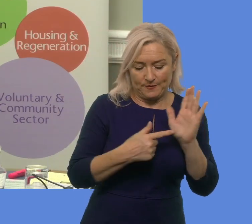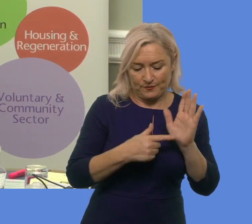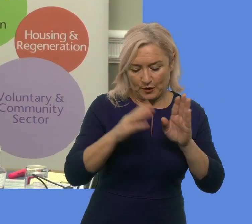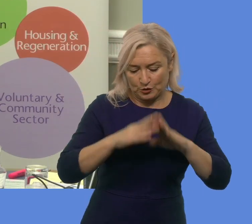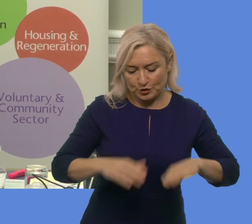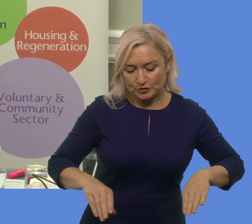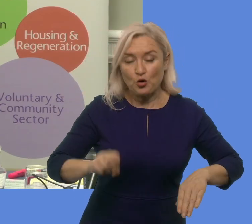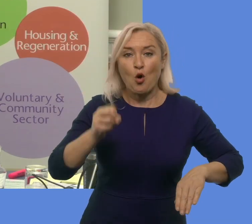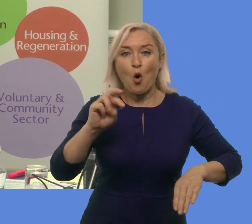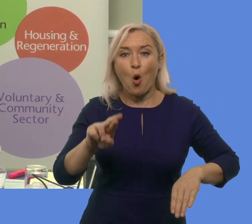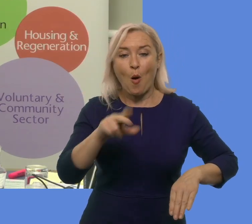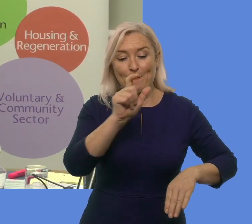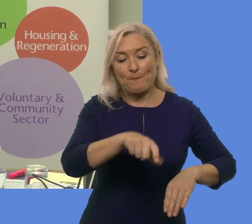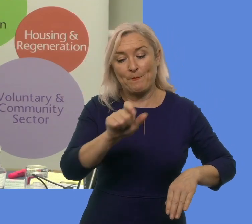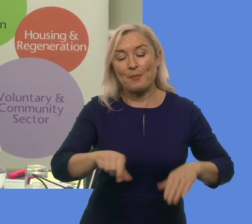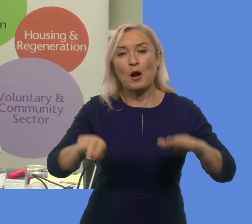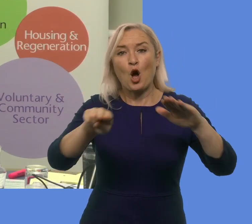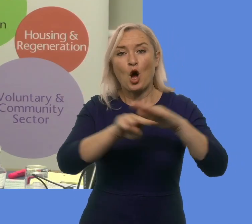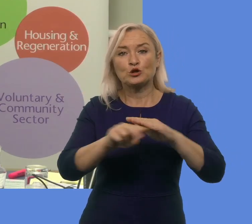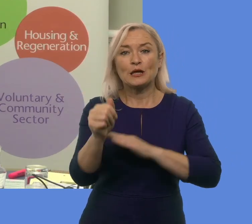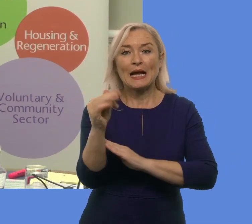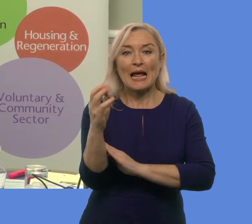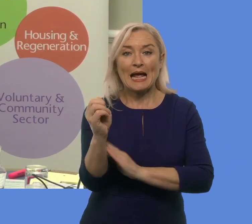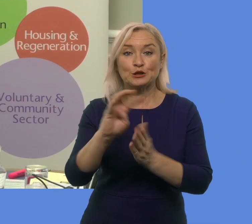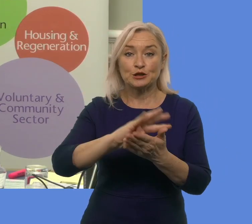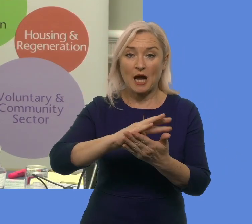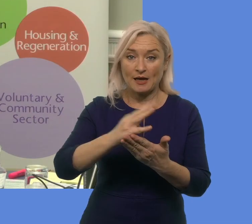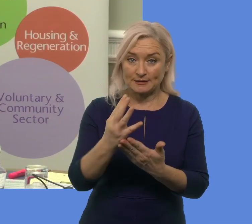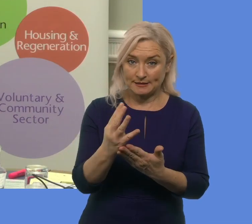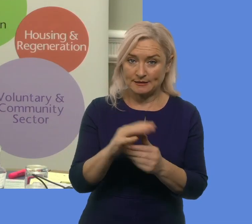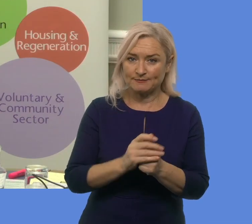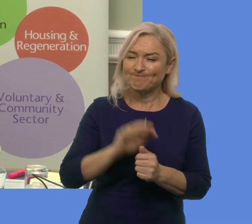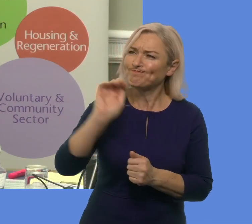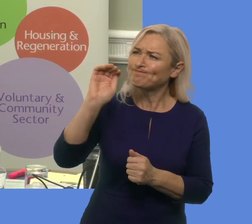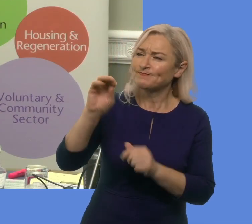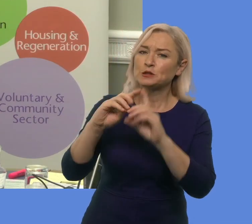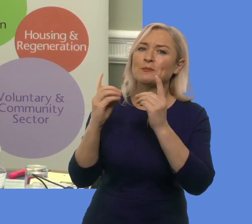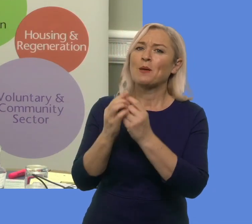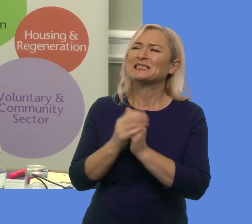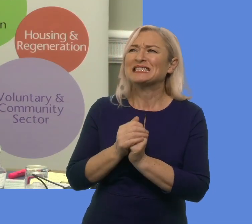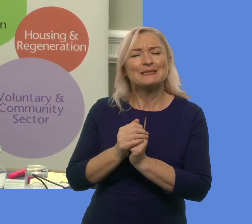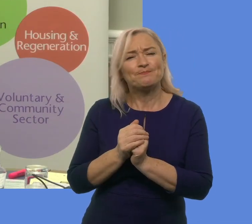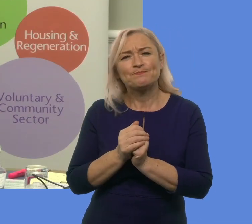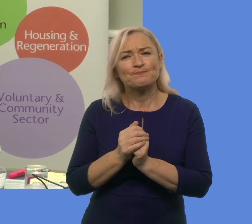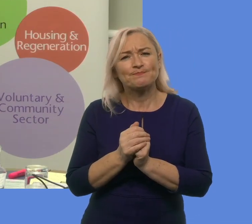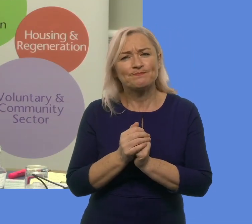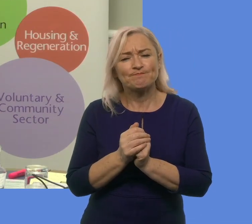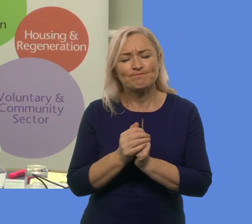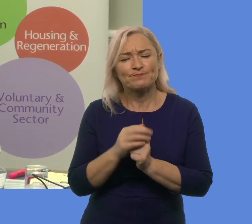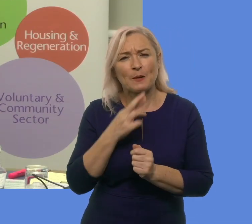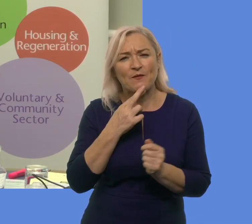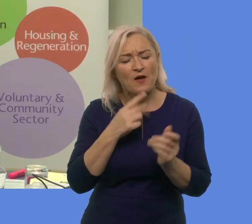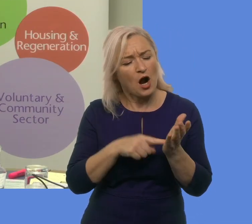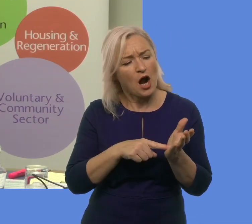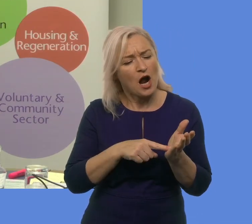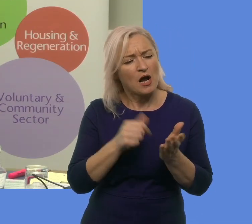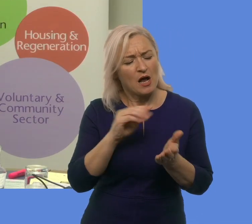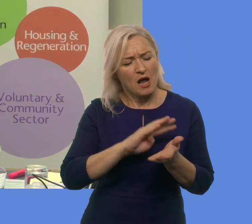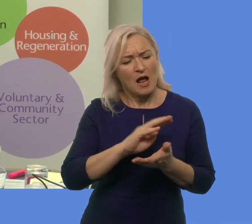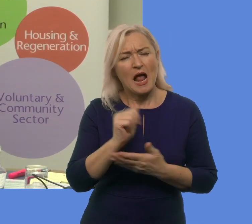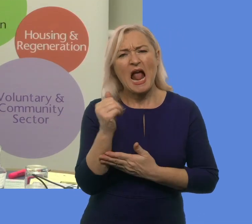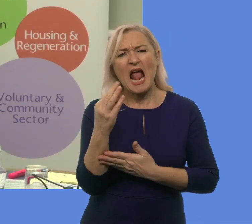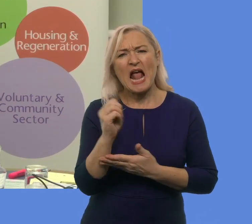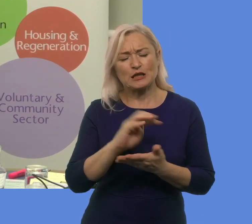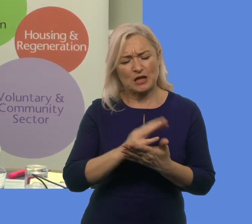under 19 years of age, to get an update from the department who we're going to look at changing that their age to 21